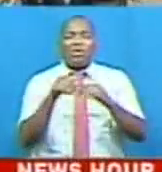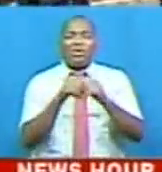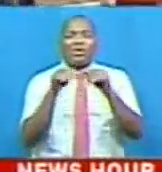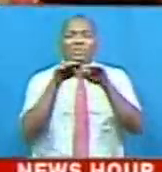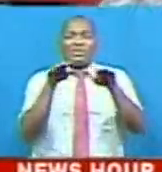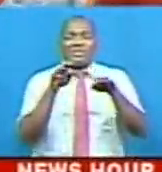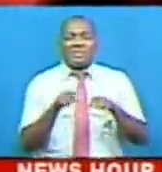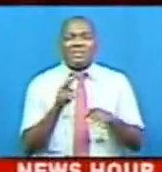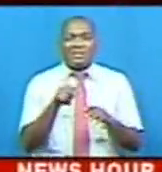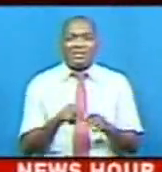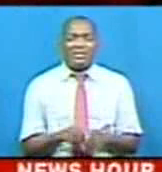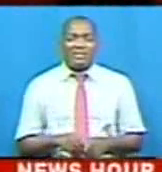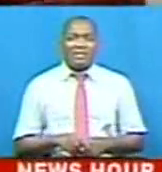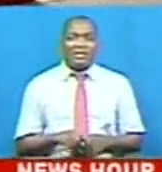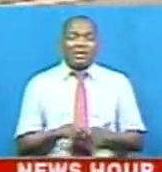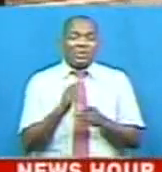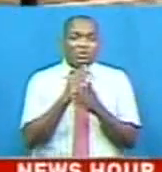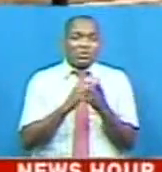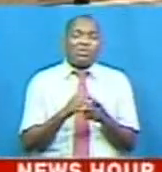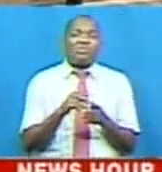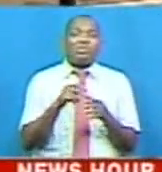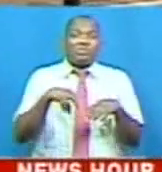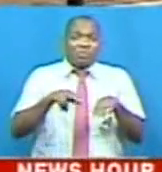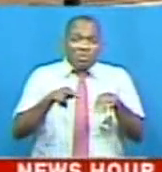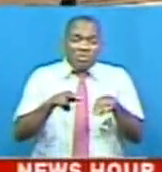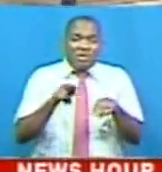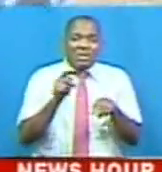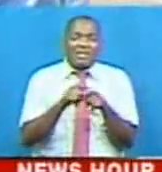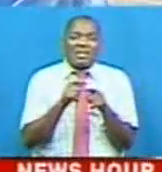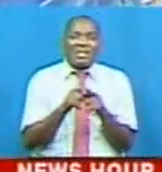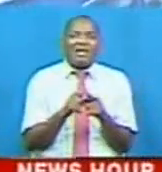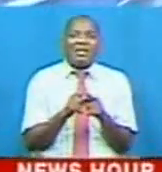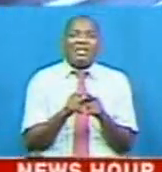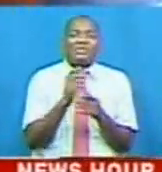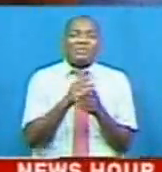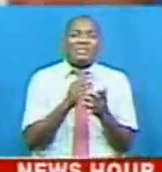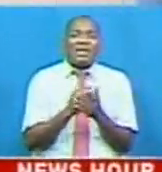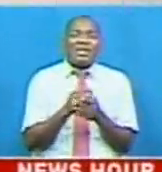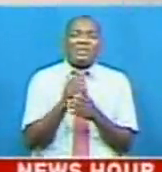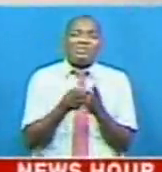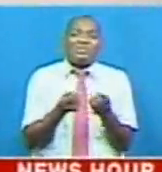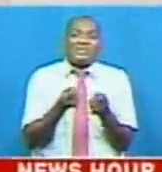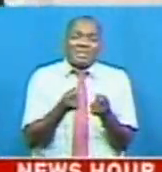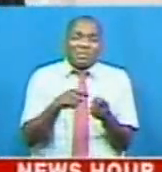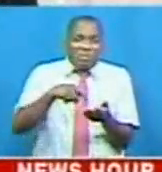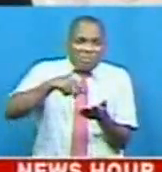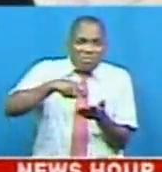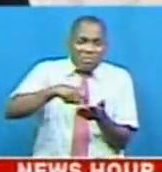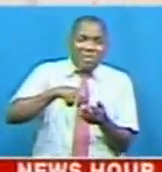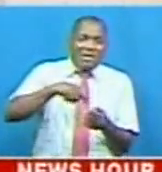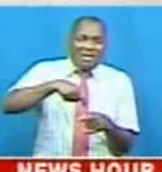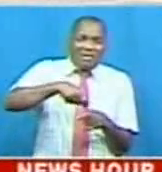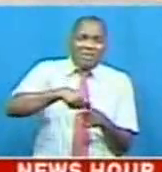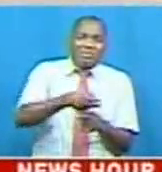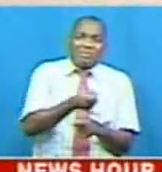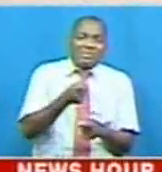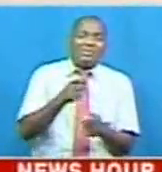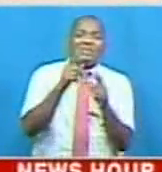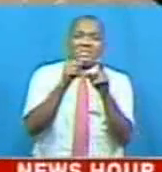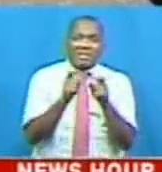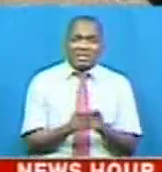and requirements. Portions of the asphalt road is drilled, after which the sample will be tested in the